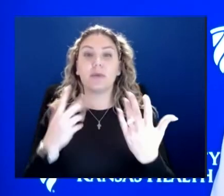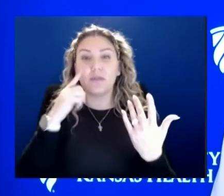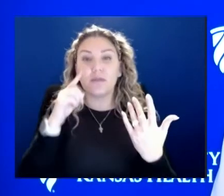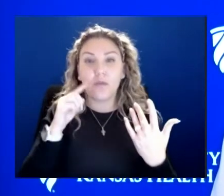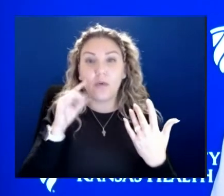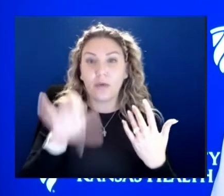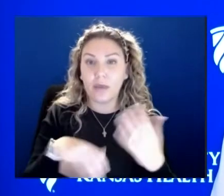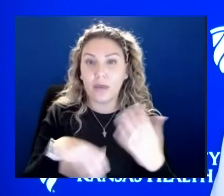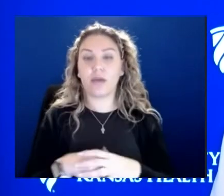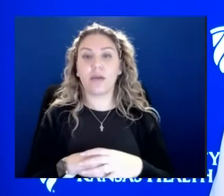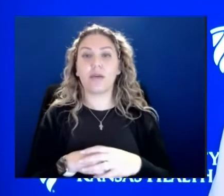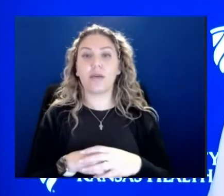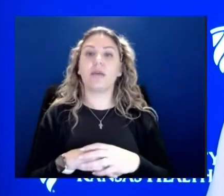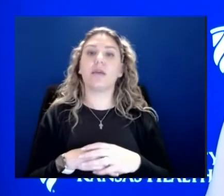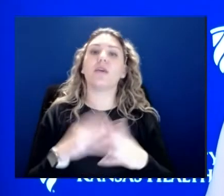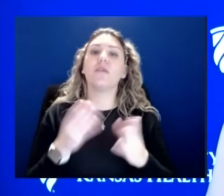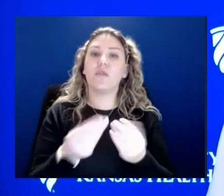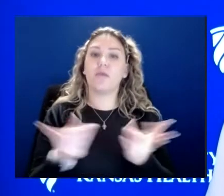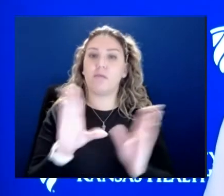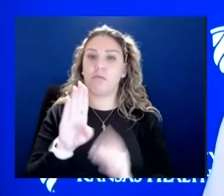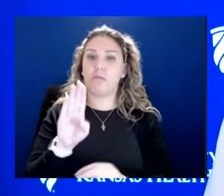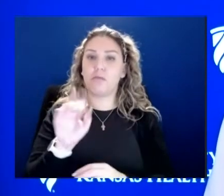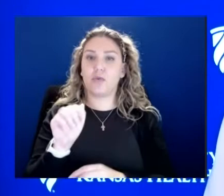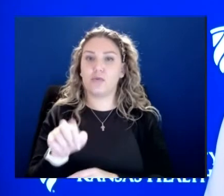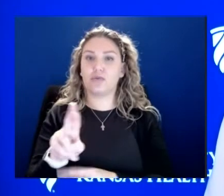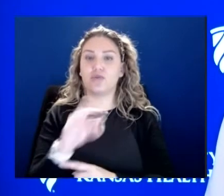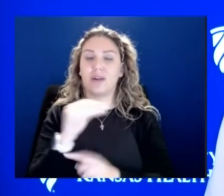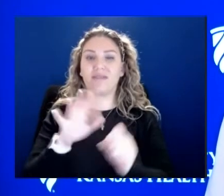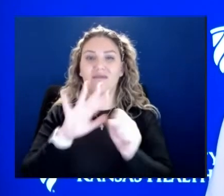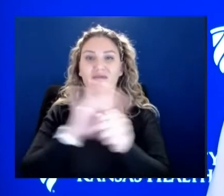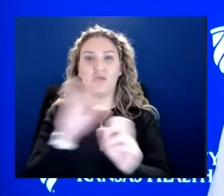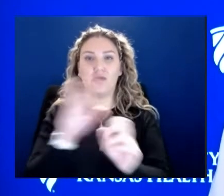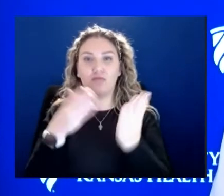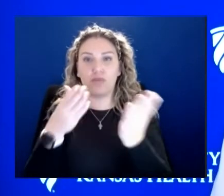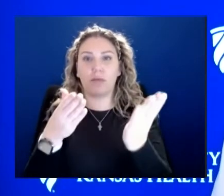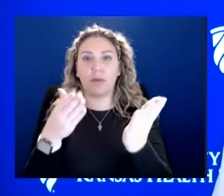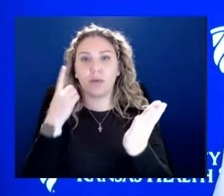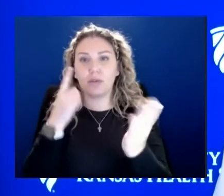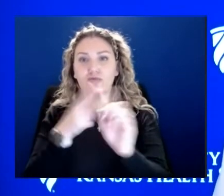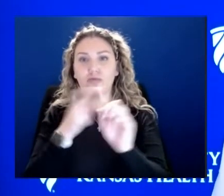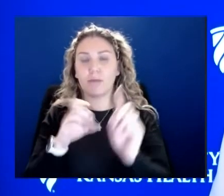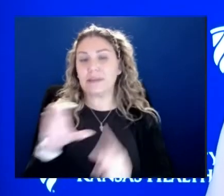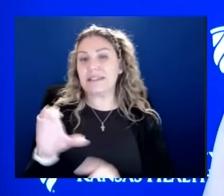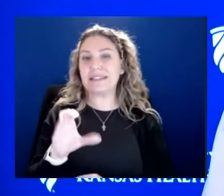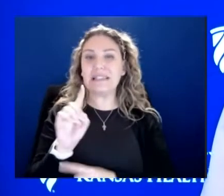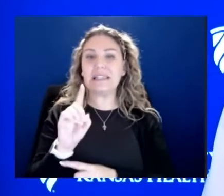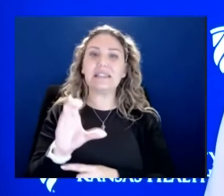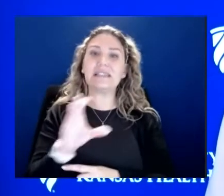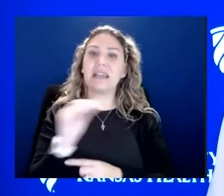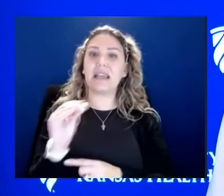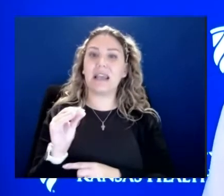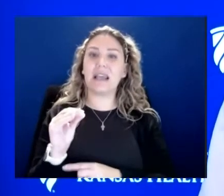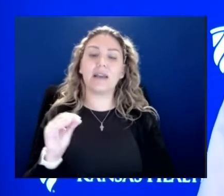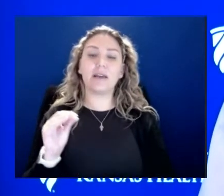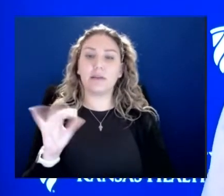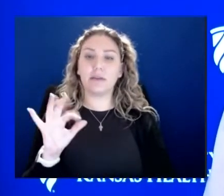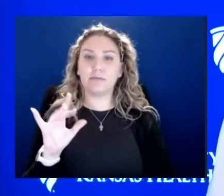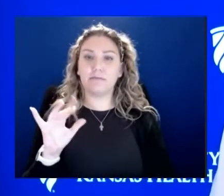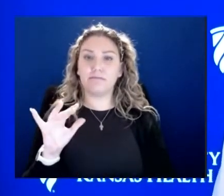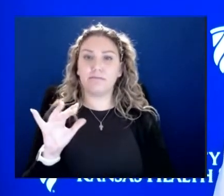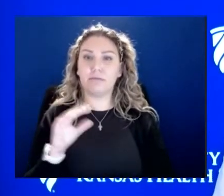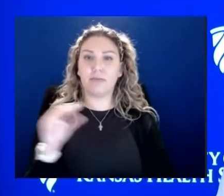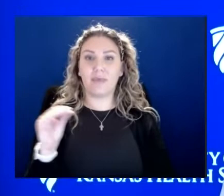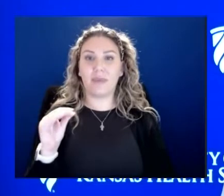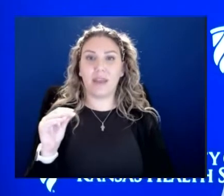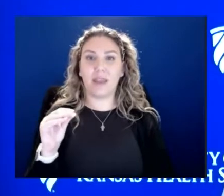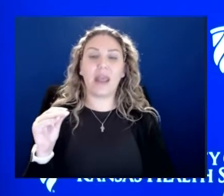for that booster, but also the full recommendations from CDC and the Immunization Practices